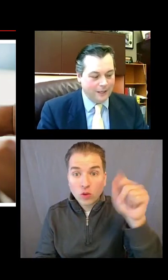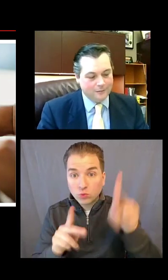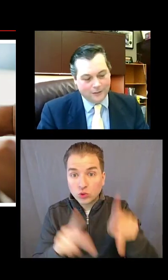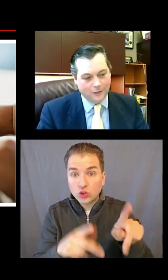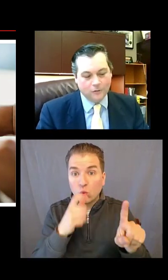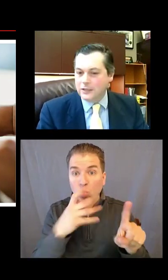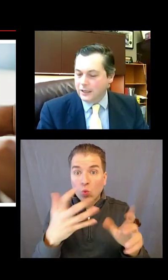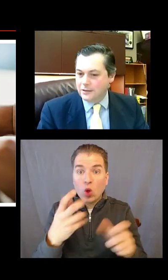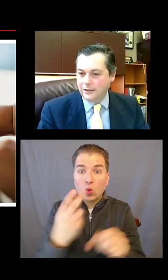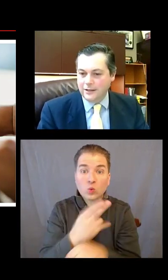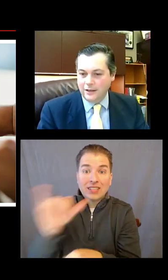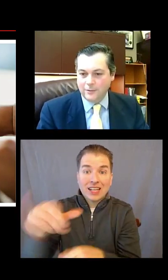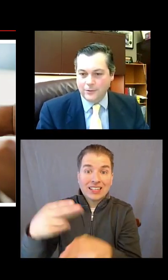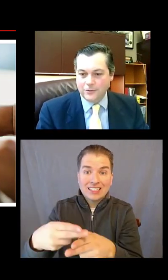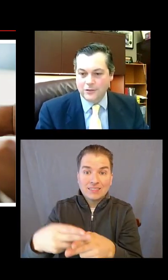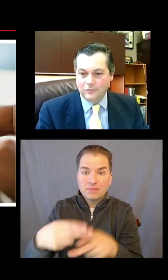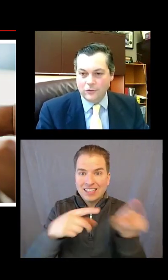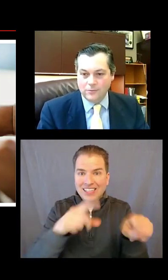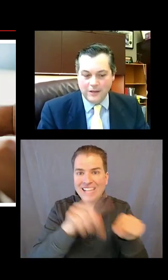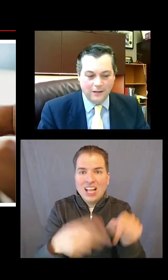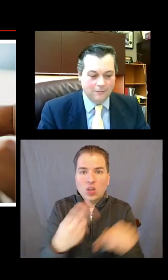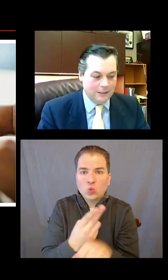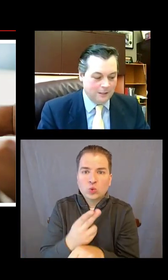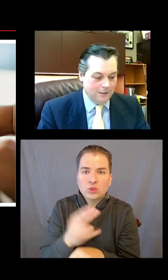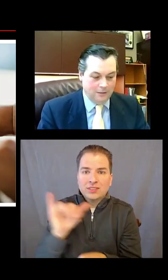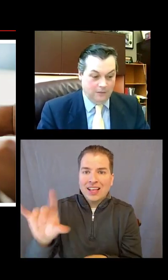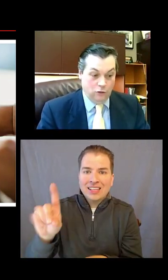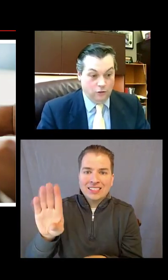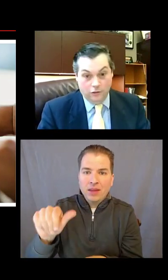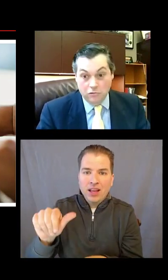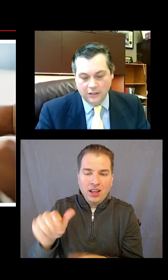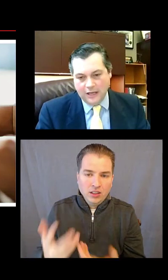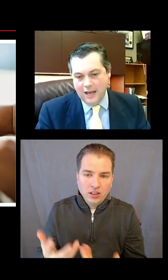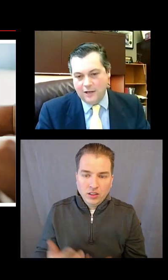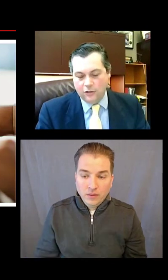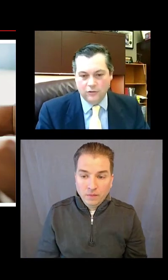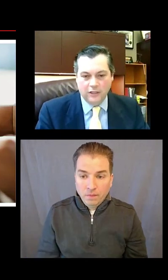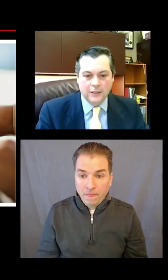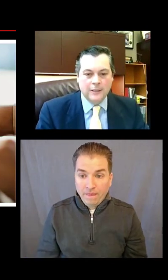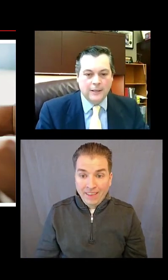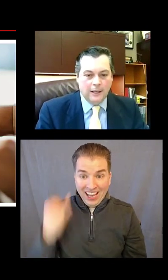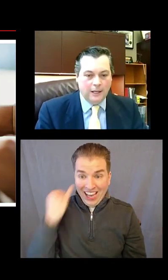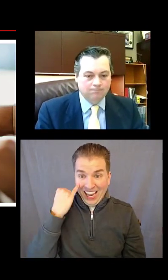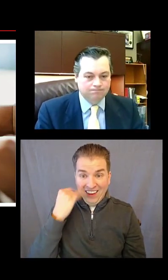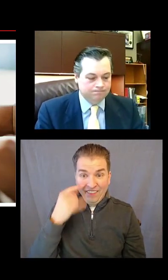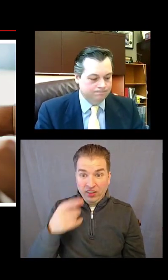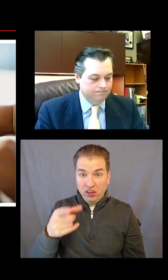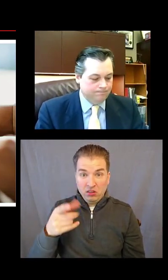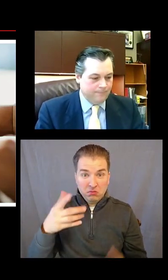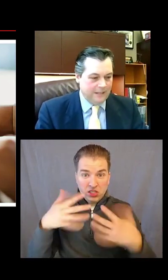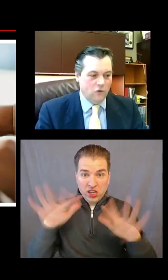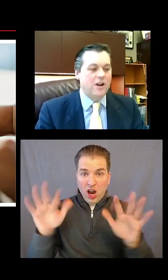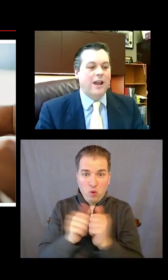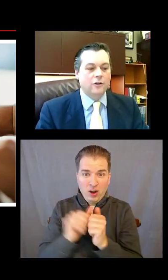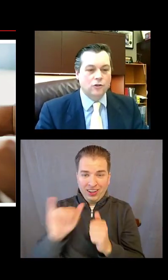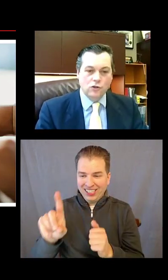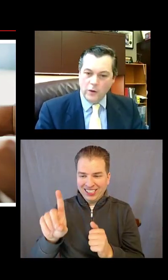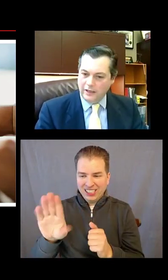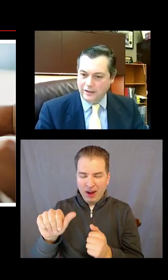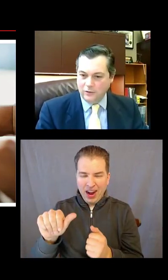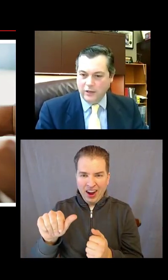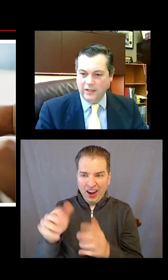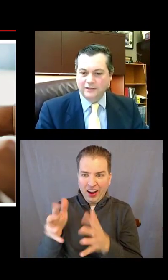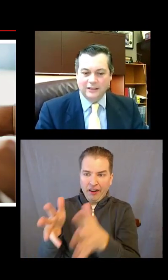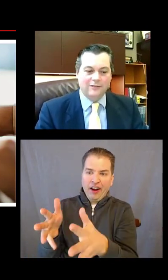yourself, then technically the other person they shouldn't use it. They can't use it. If you're not going to